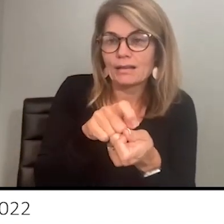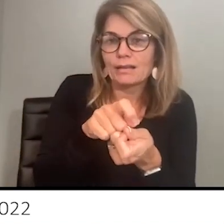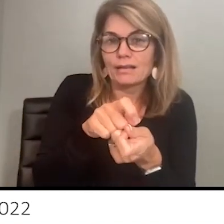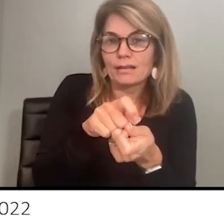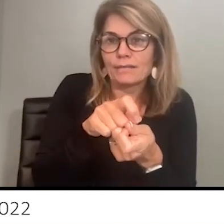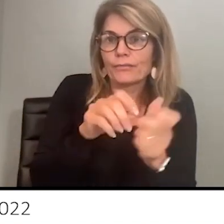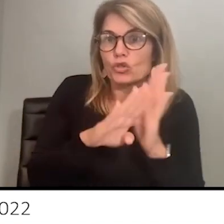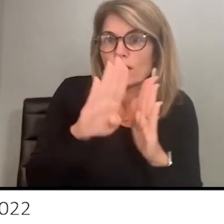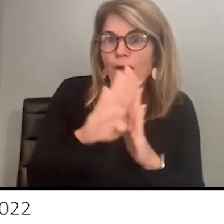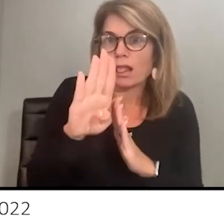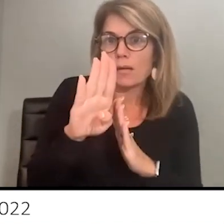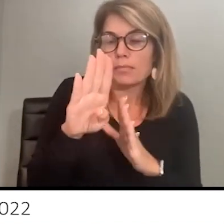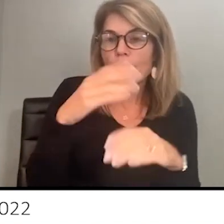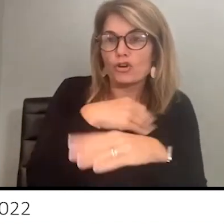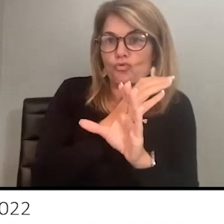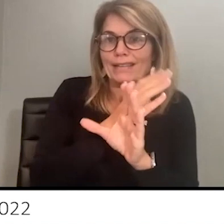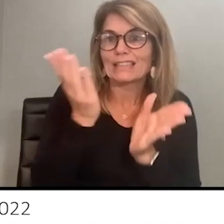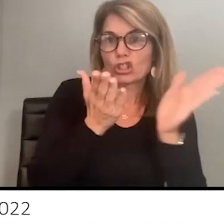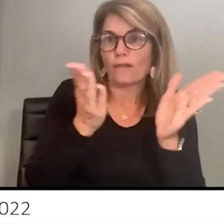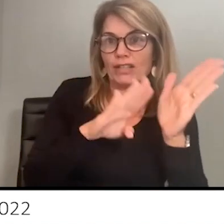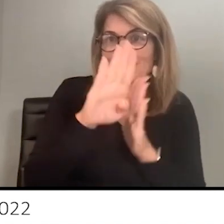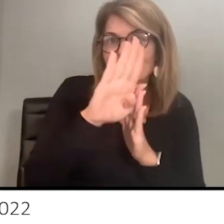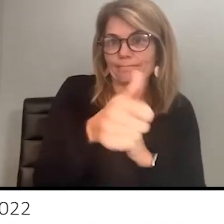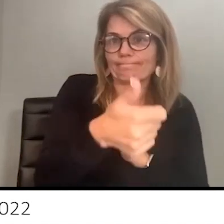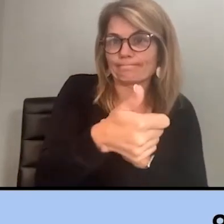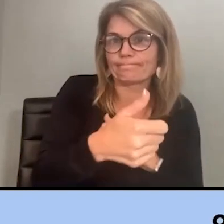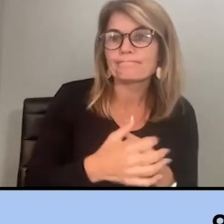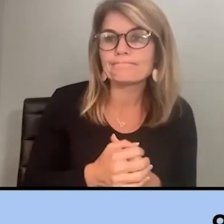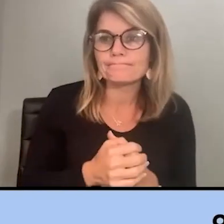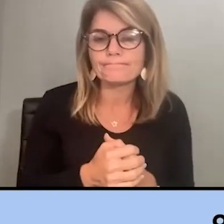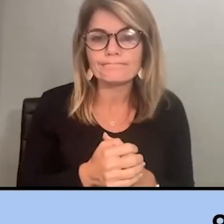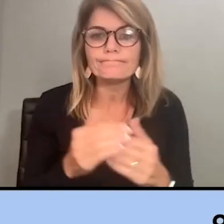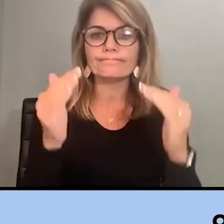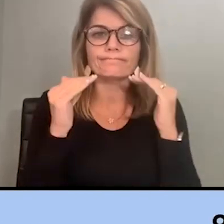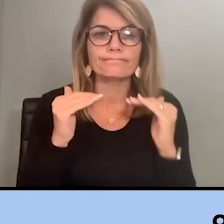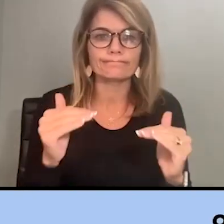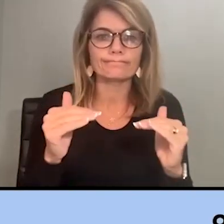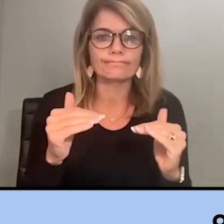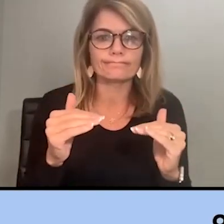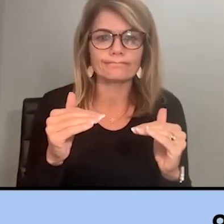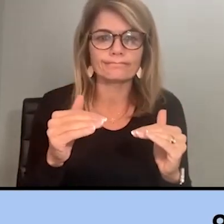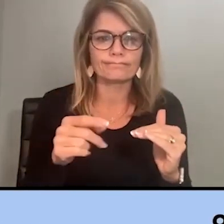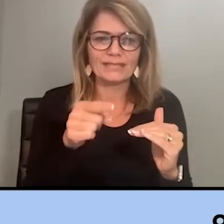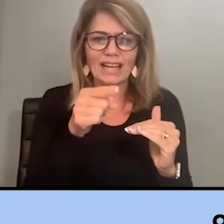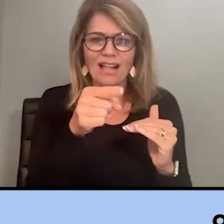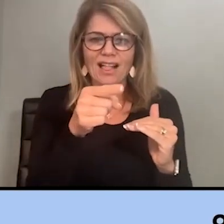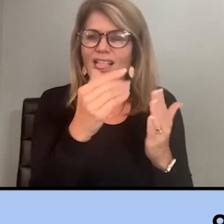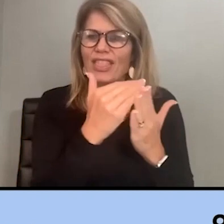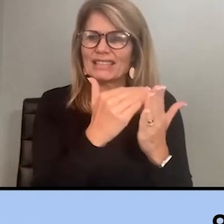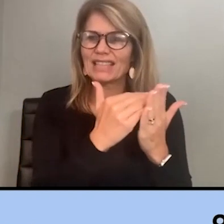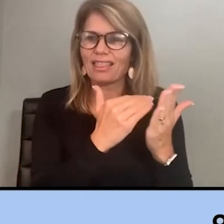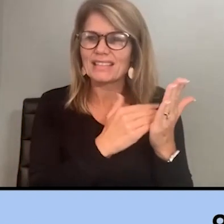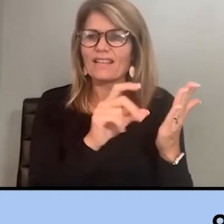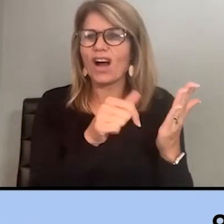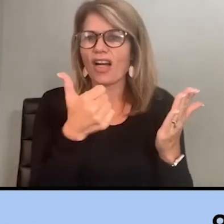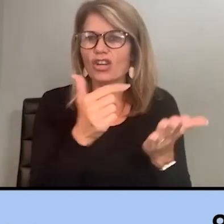develop its crisis services. Next slide. This is just a listing of other types of documents